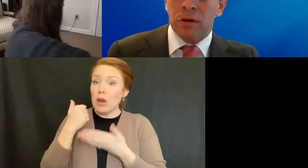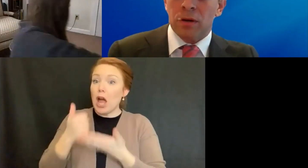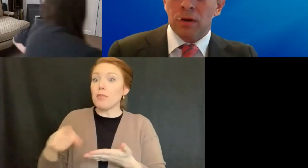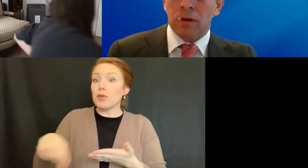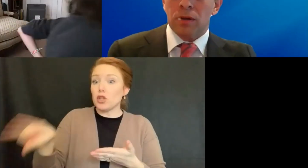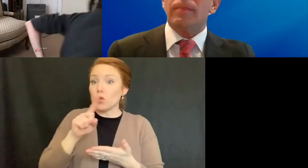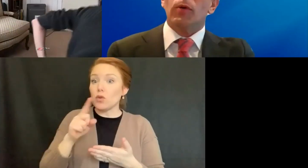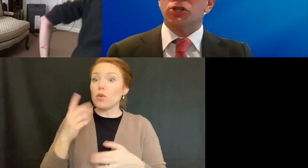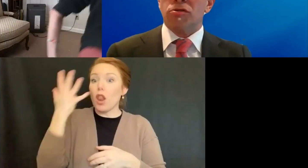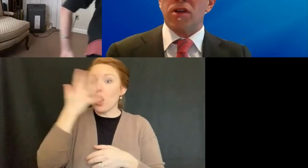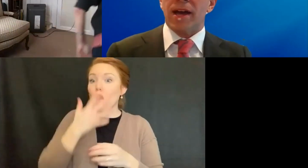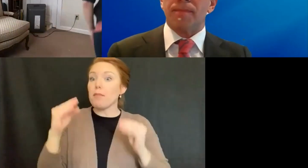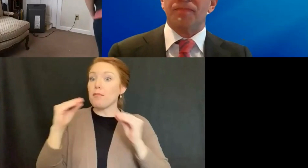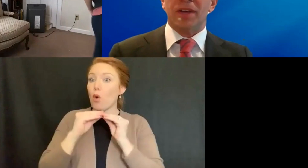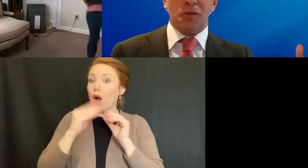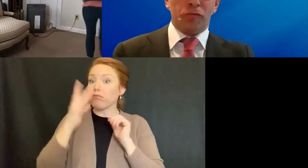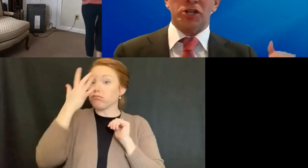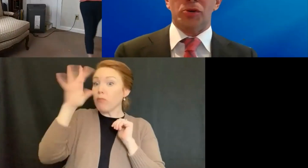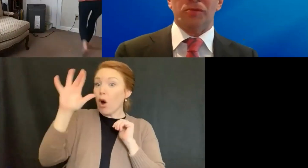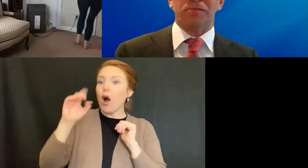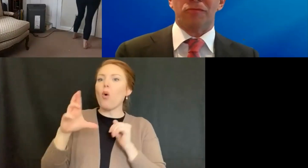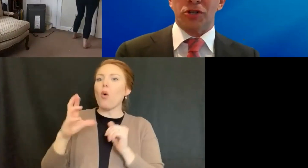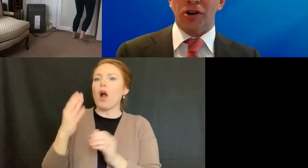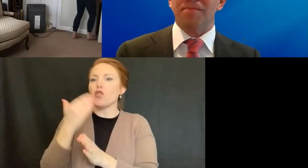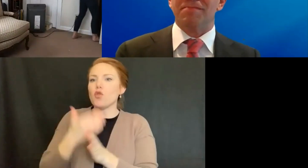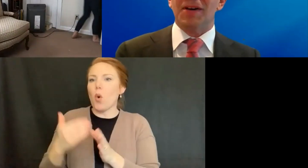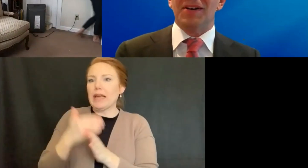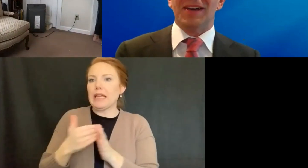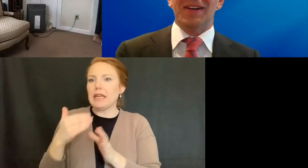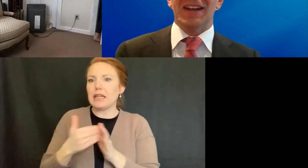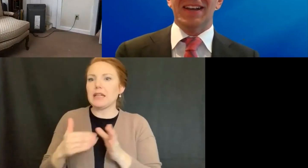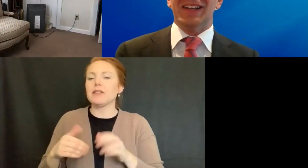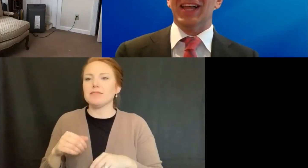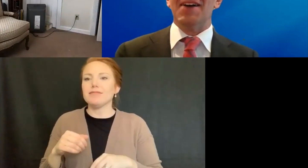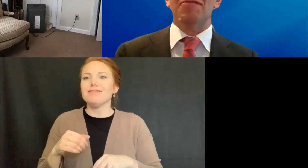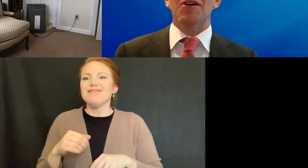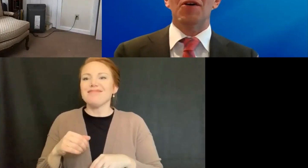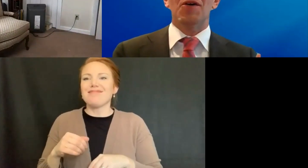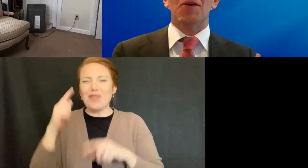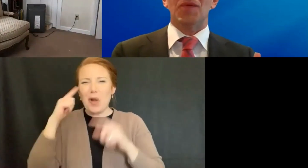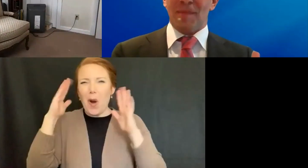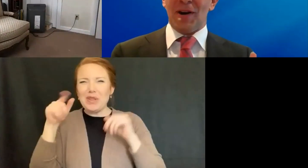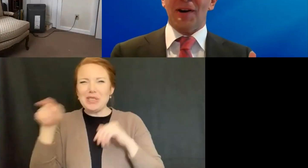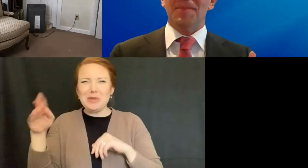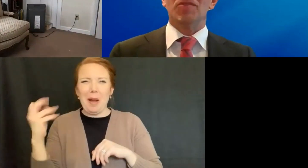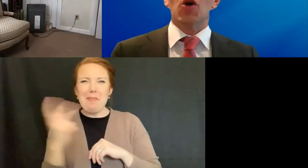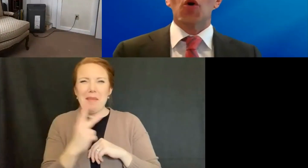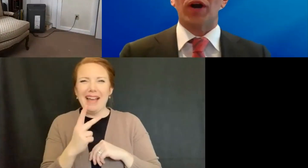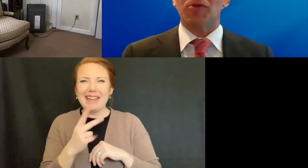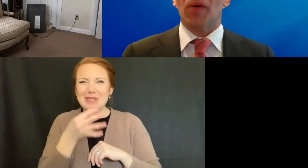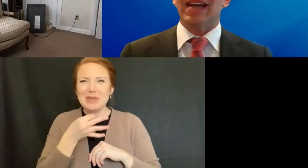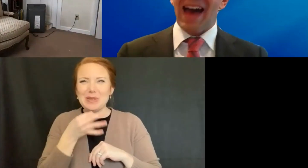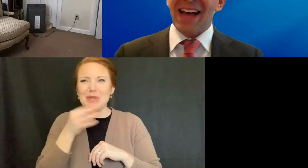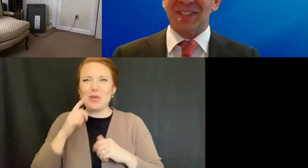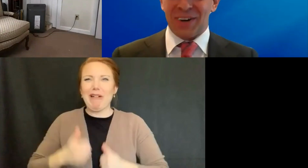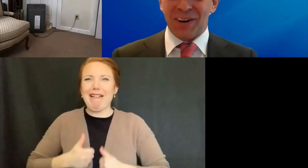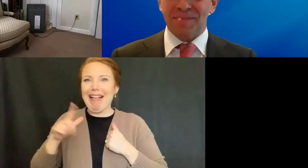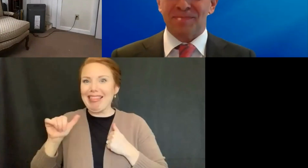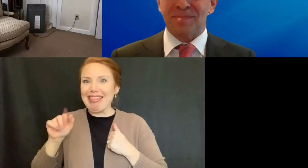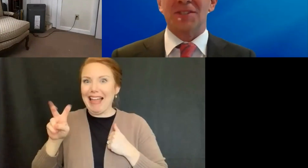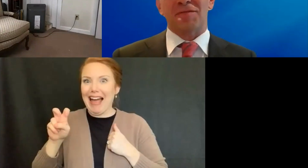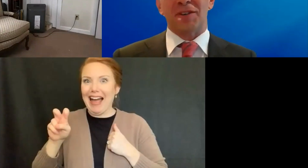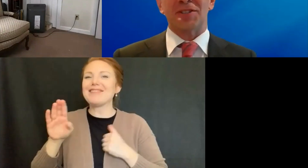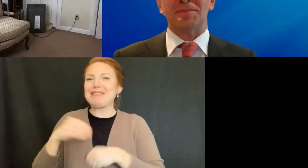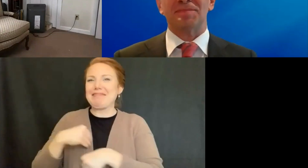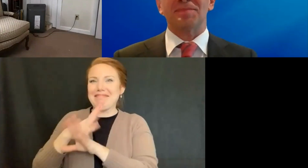annoying? Tell me what you think, and hopefully she'll return in a live webinar. What I'm going to ask